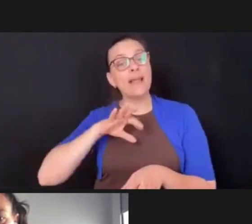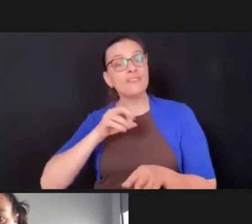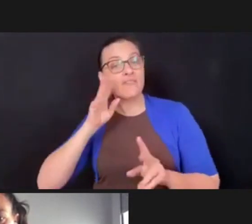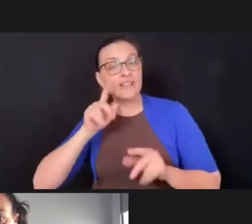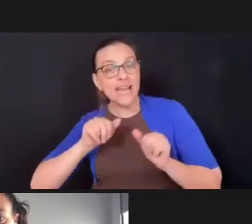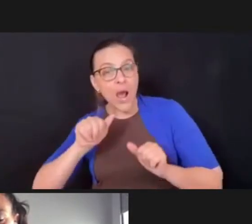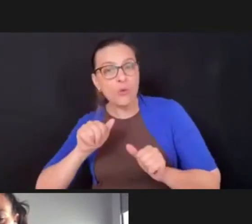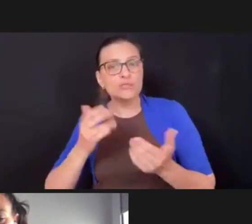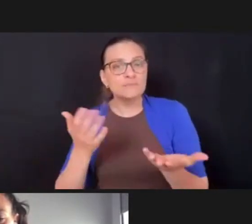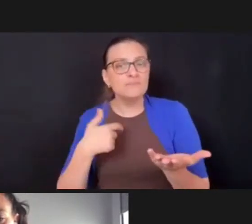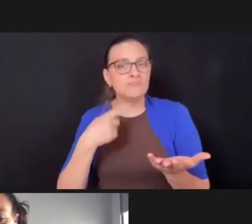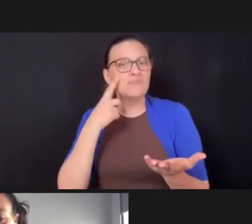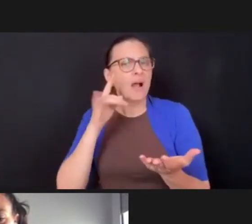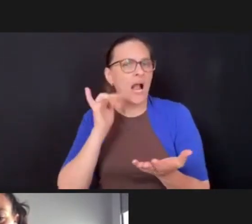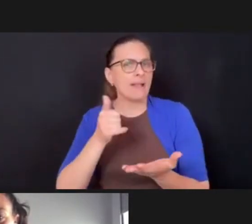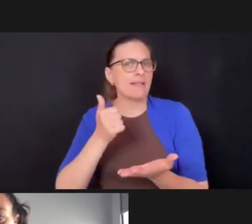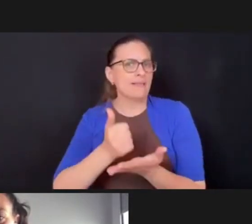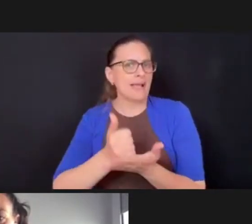I think that's helpful. So.